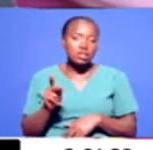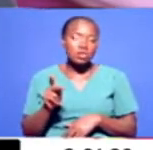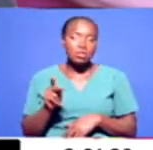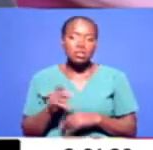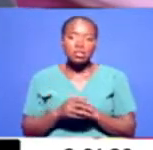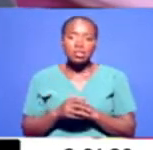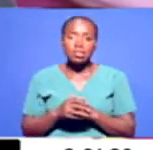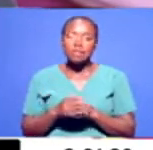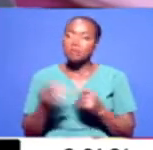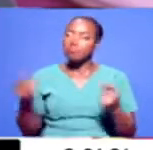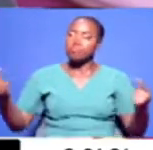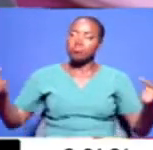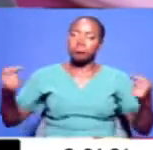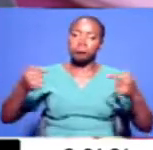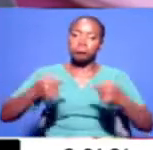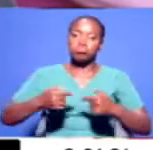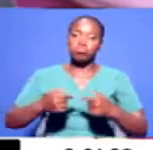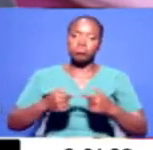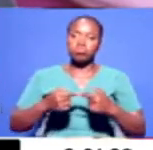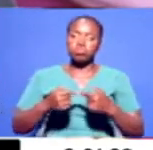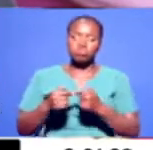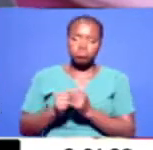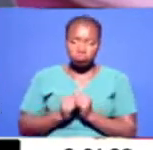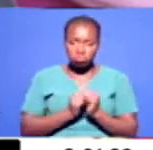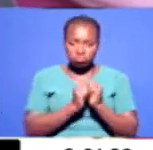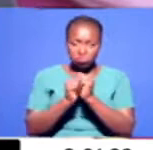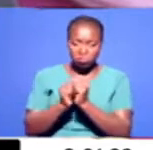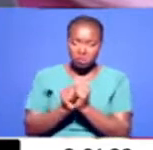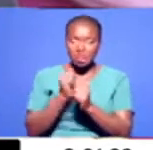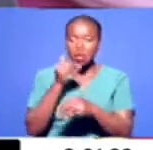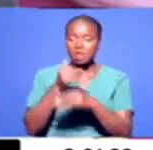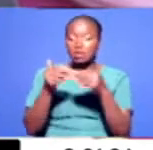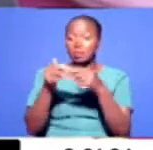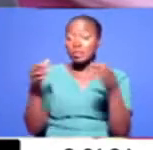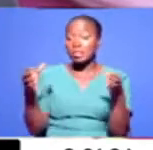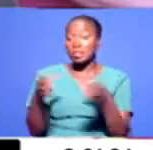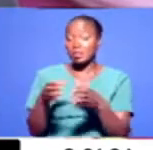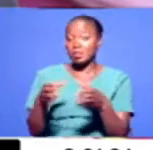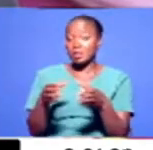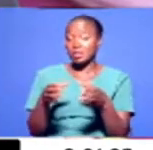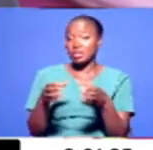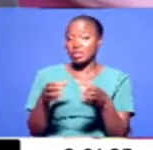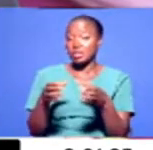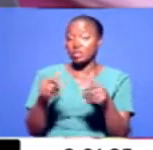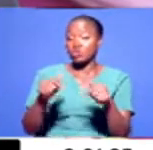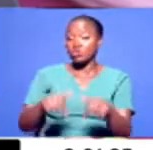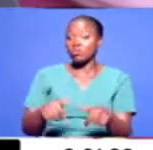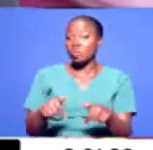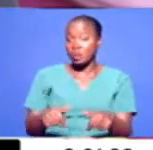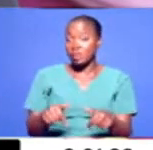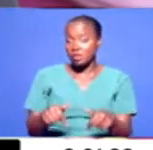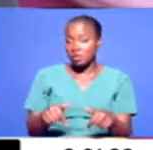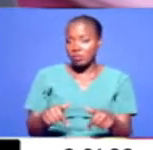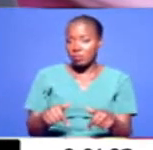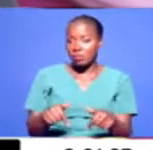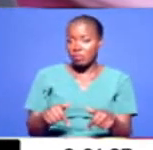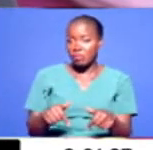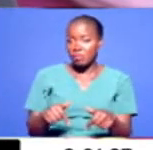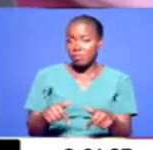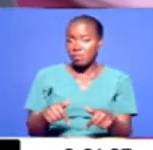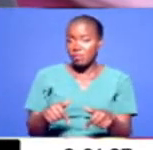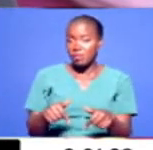They came together and have built a company that today is worth